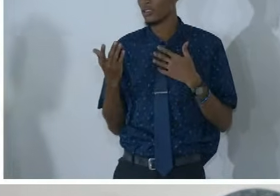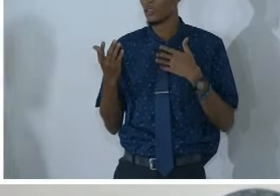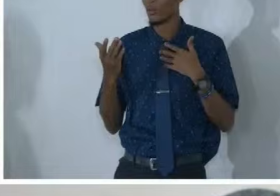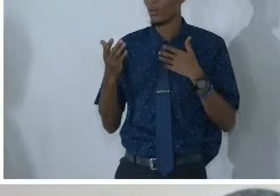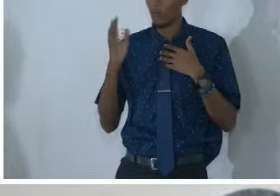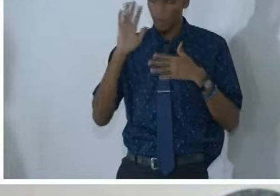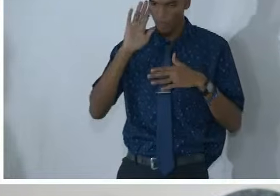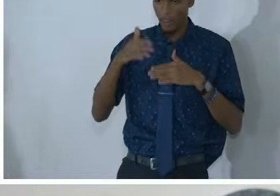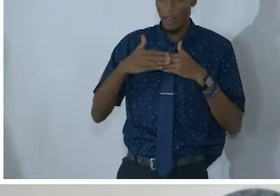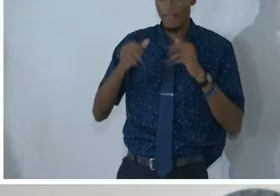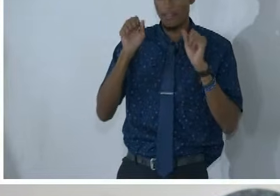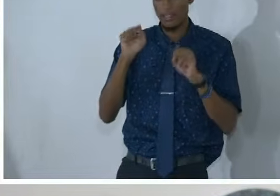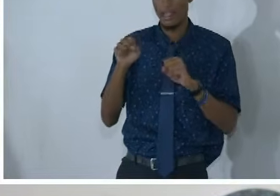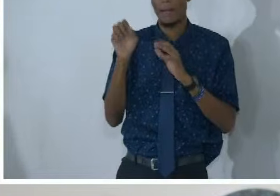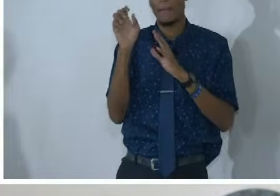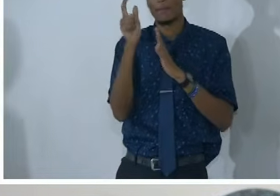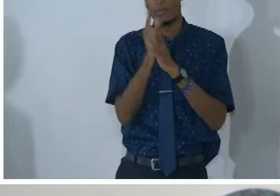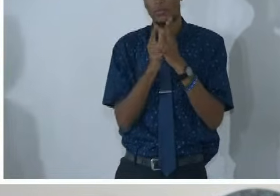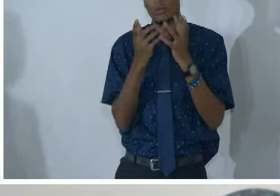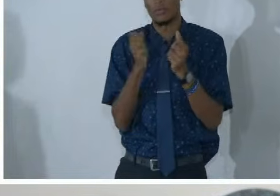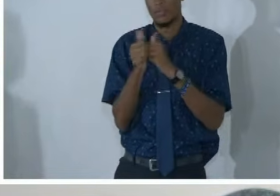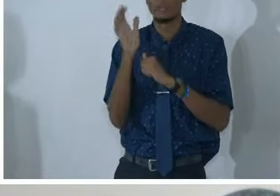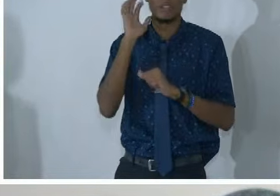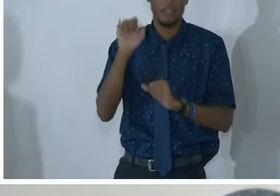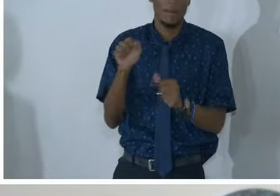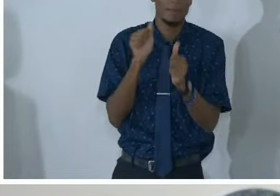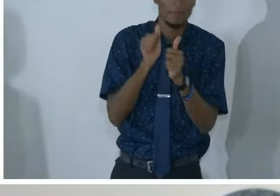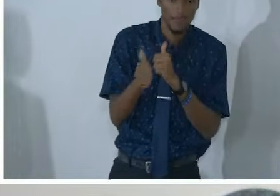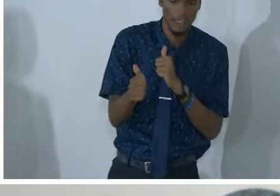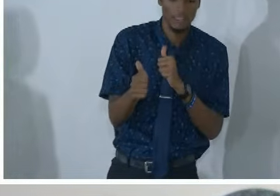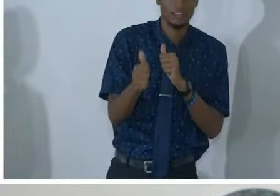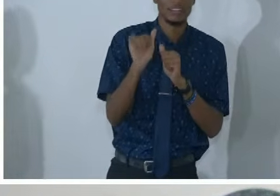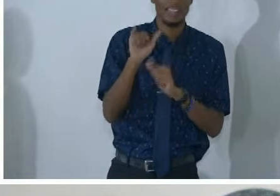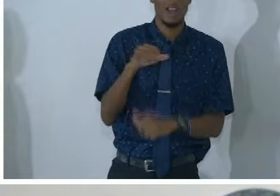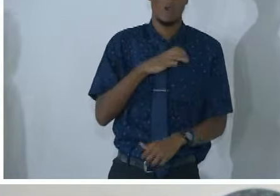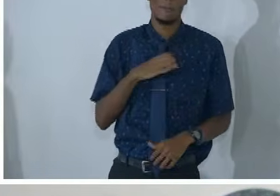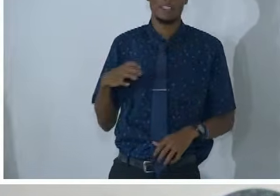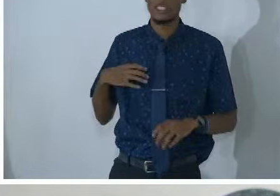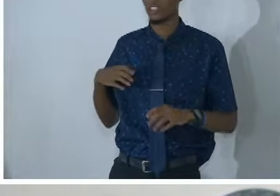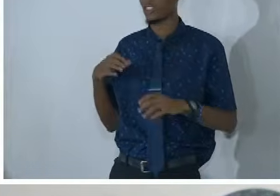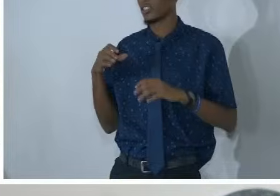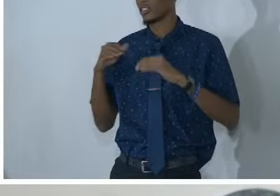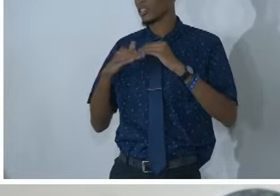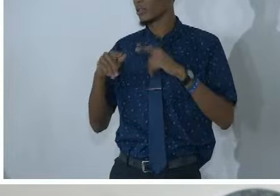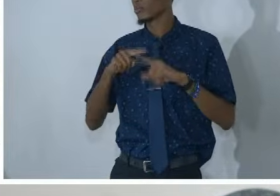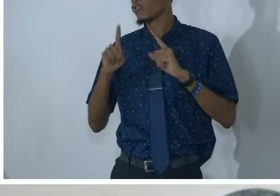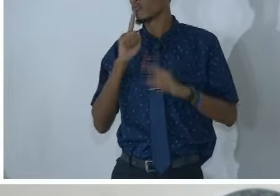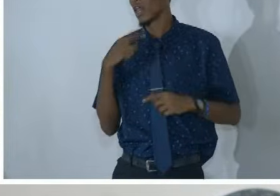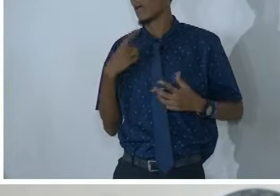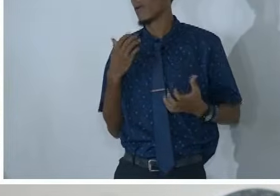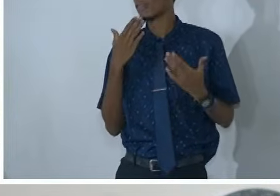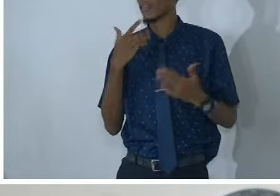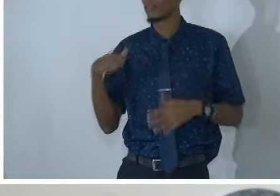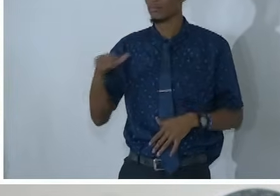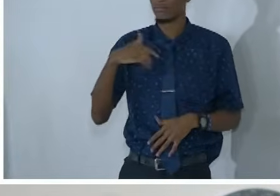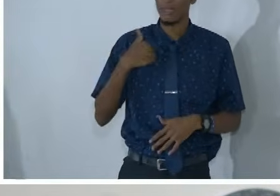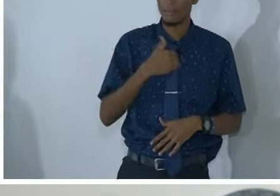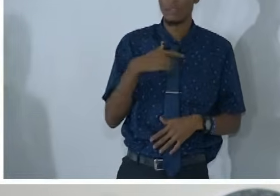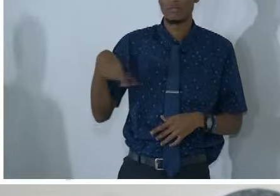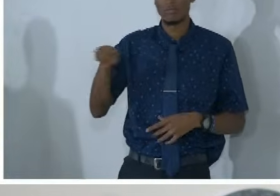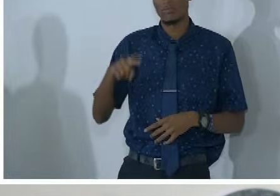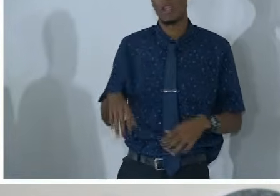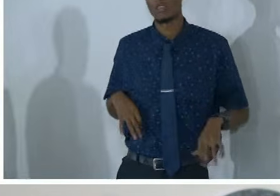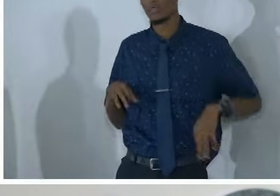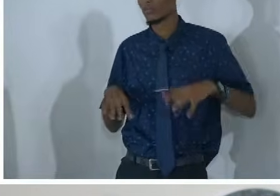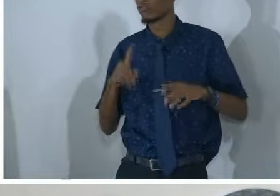can be passed at the committee stage. But I want to thank the members who have contributed to what I believe will be a